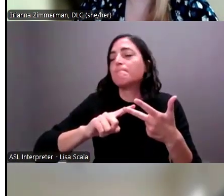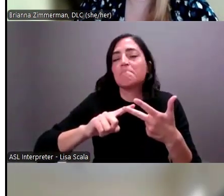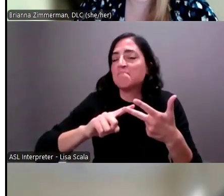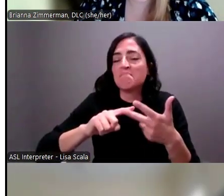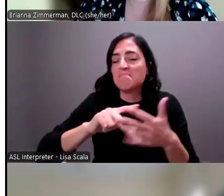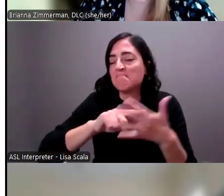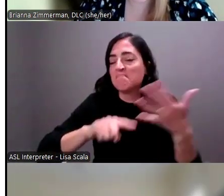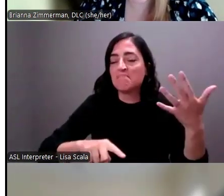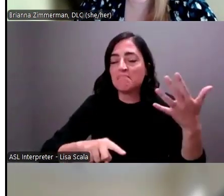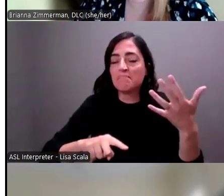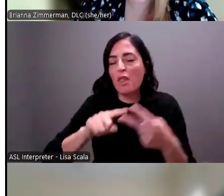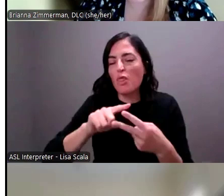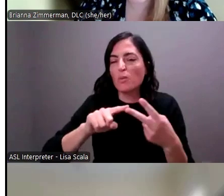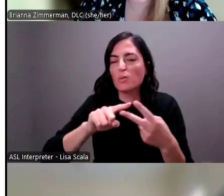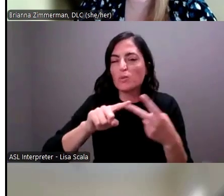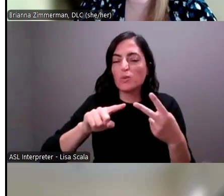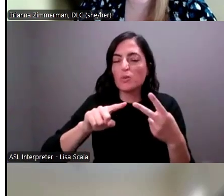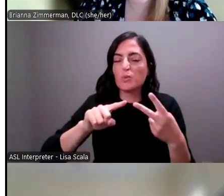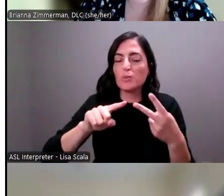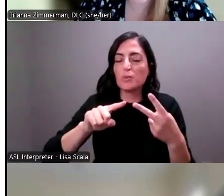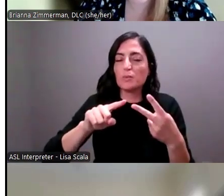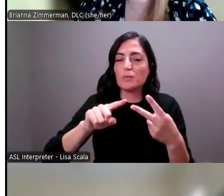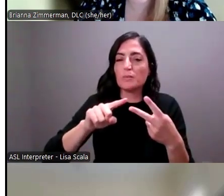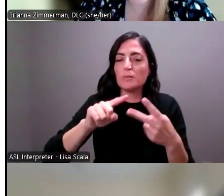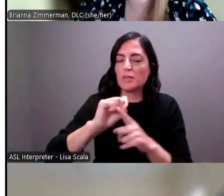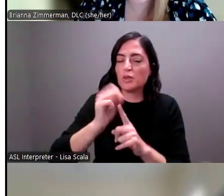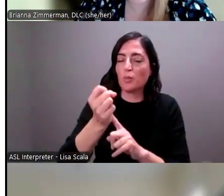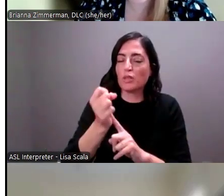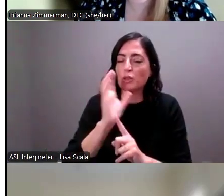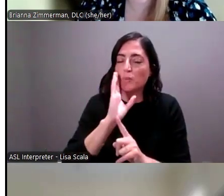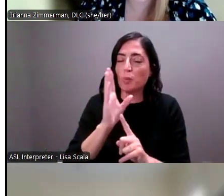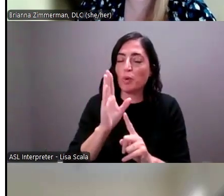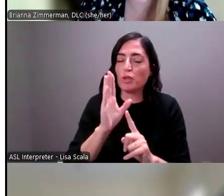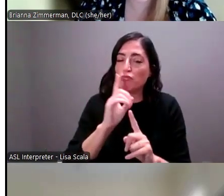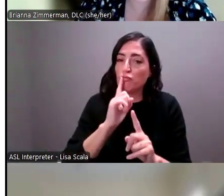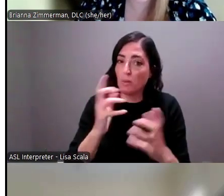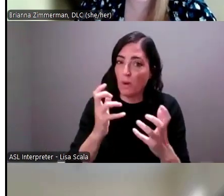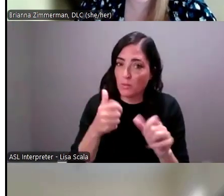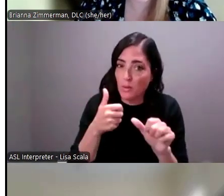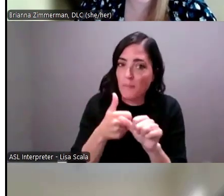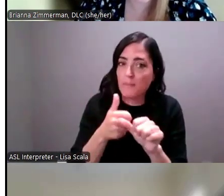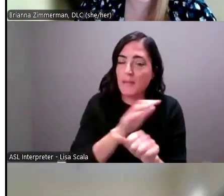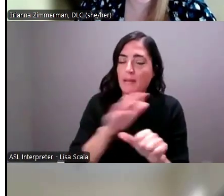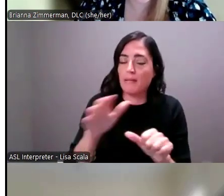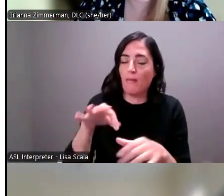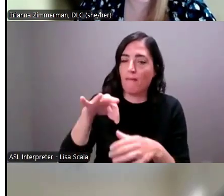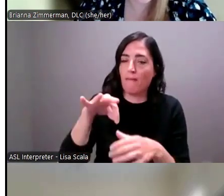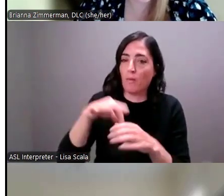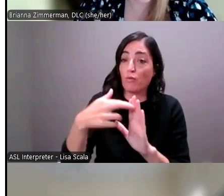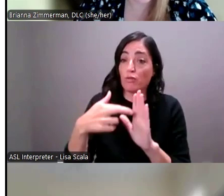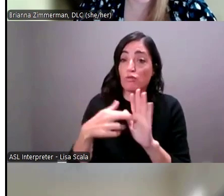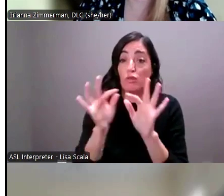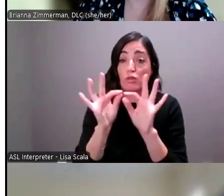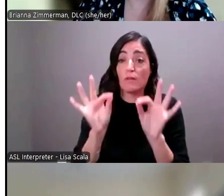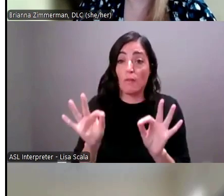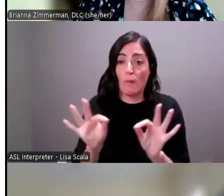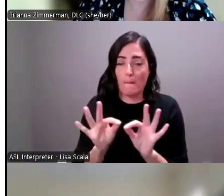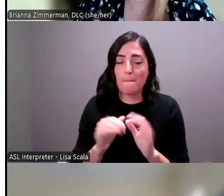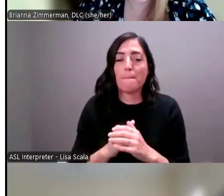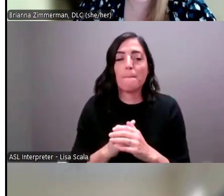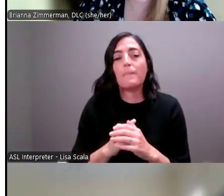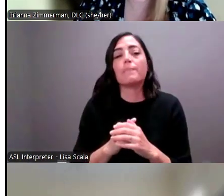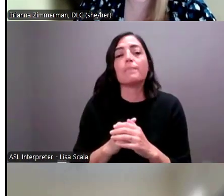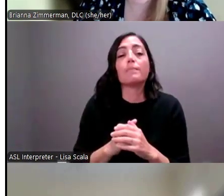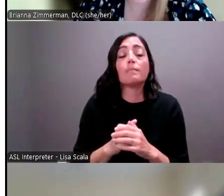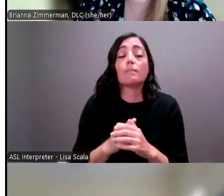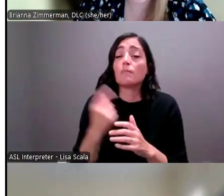Yeah, those are pretty much the two circumstances in which, you would really want to update your voter registration form. You